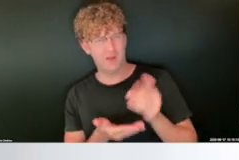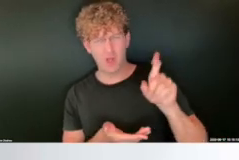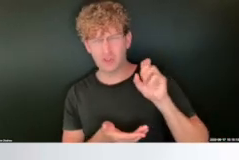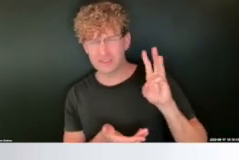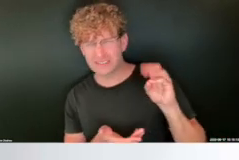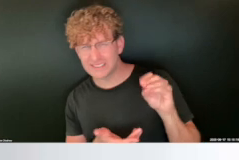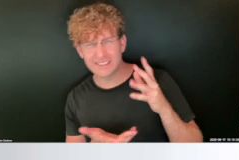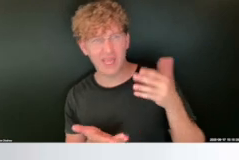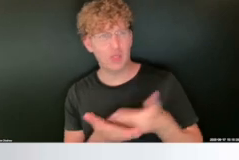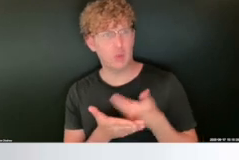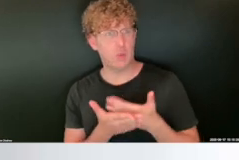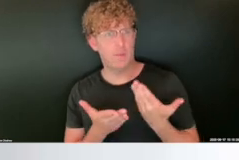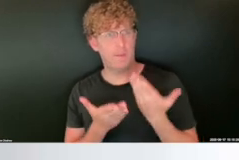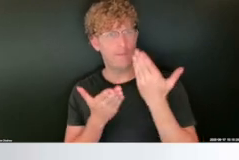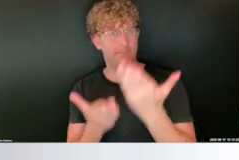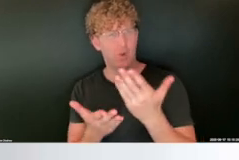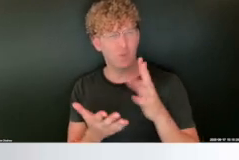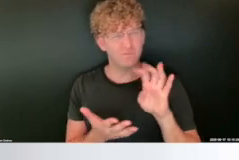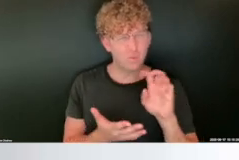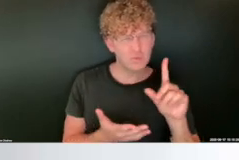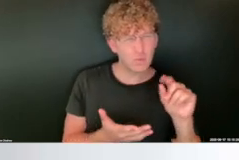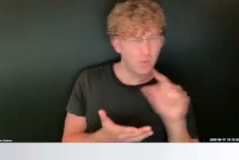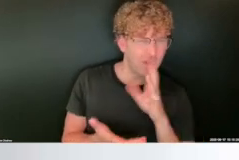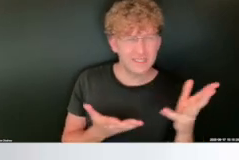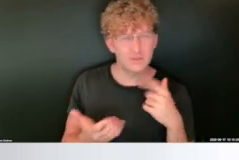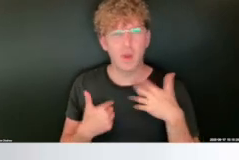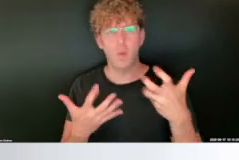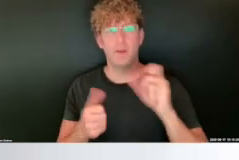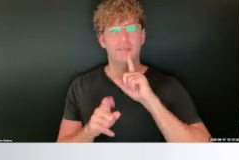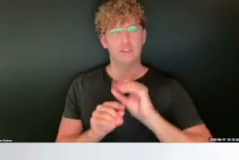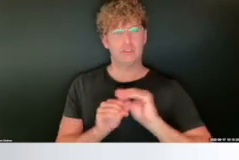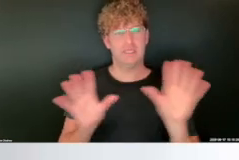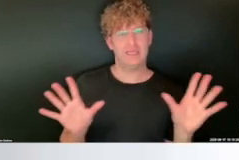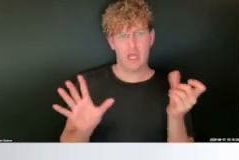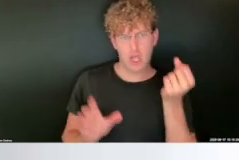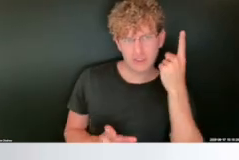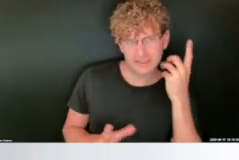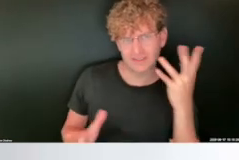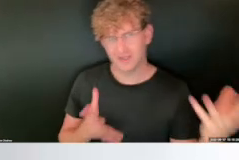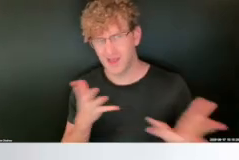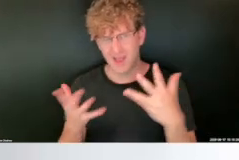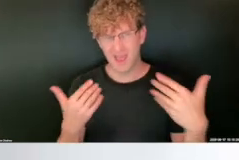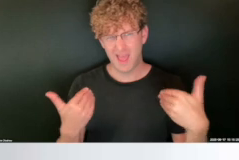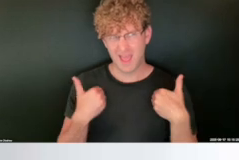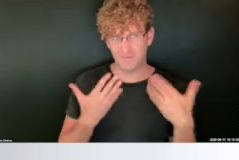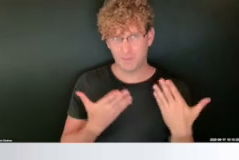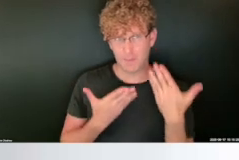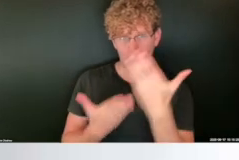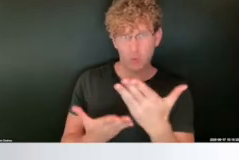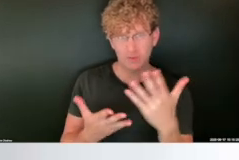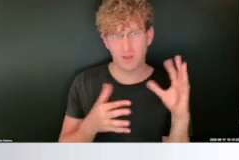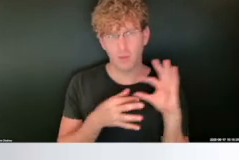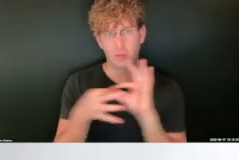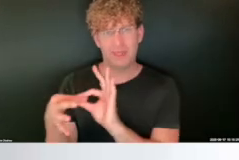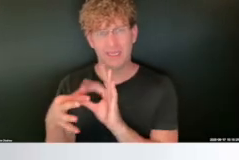small being 420. So I just want to make sure that I'm understanding if there's some proposal associated with fuel